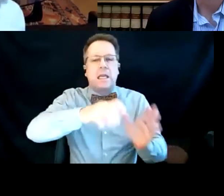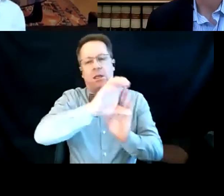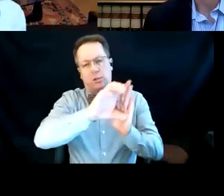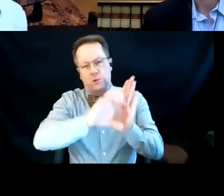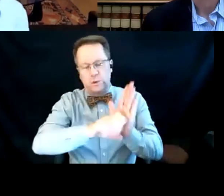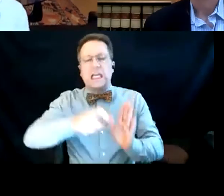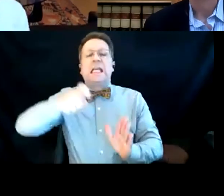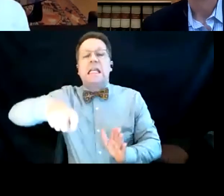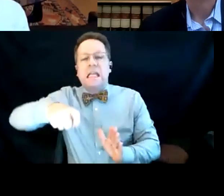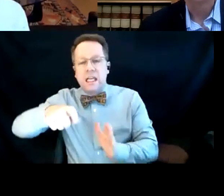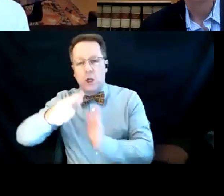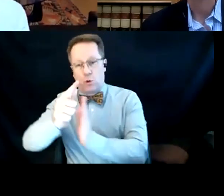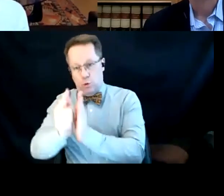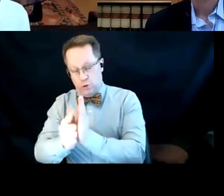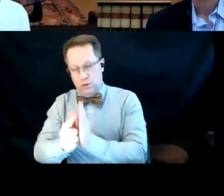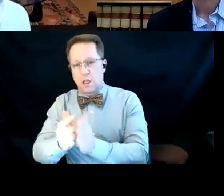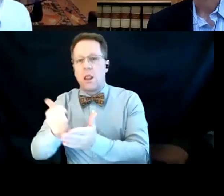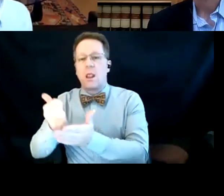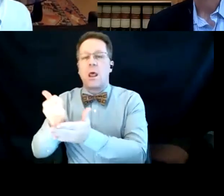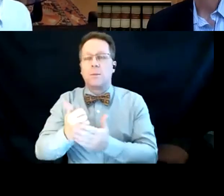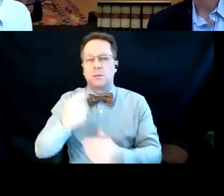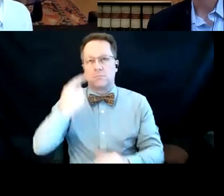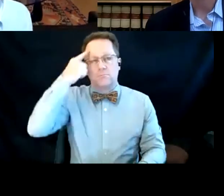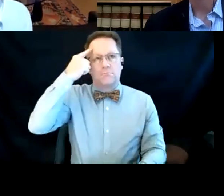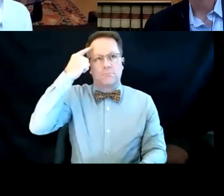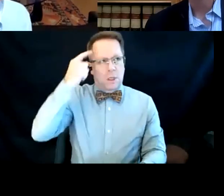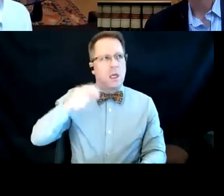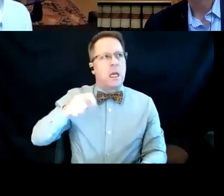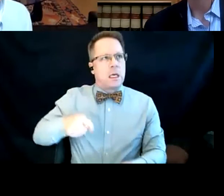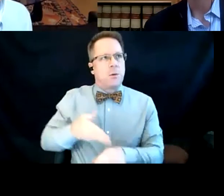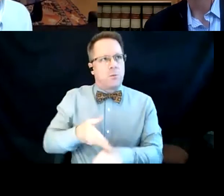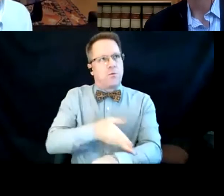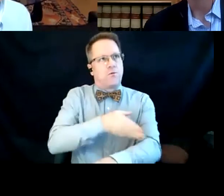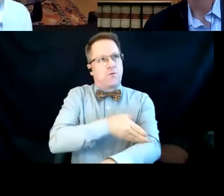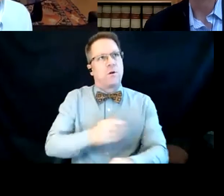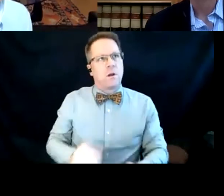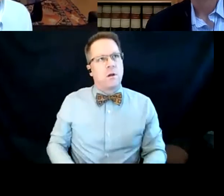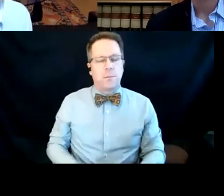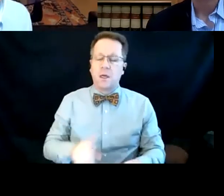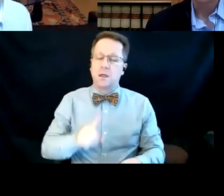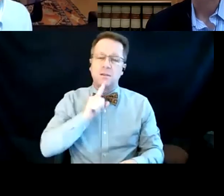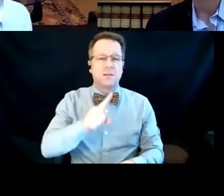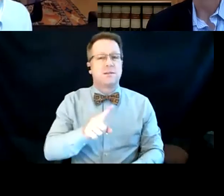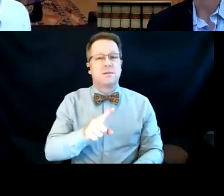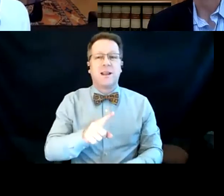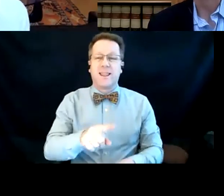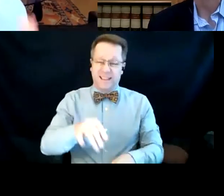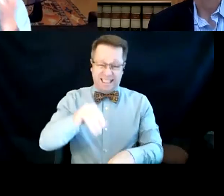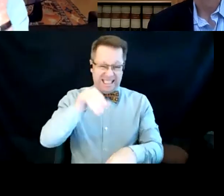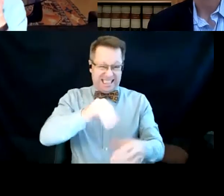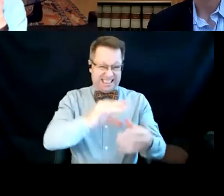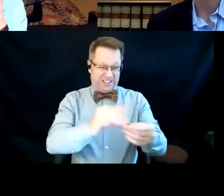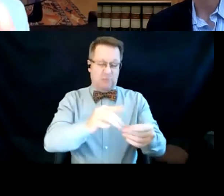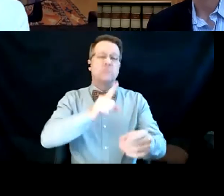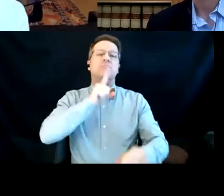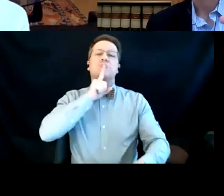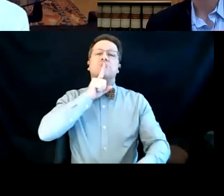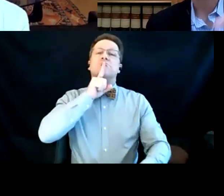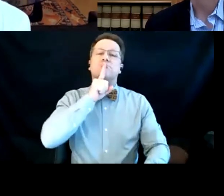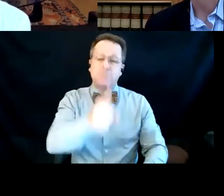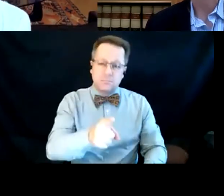to our better selves. But it's a profound truth that at the end of the day,